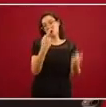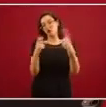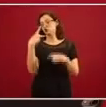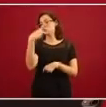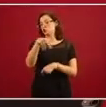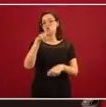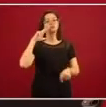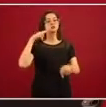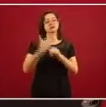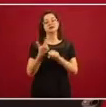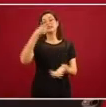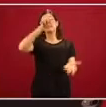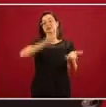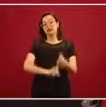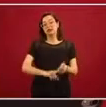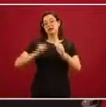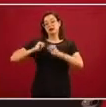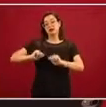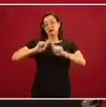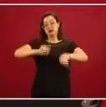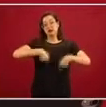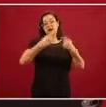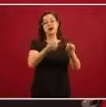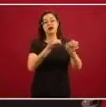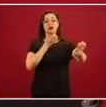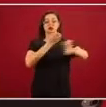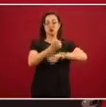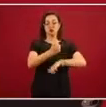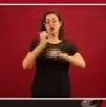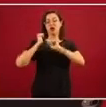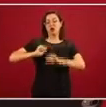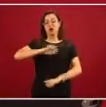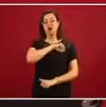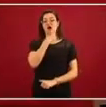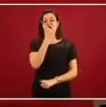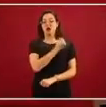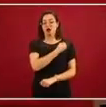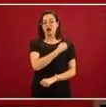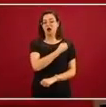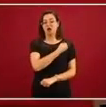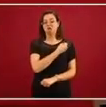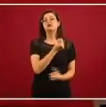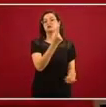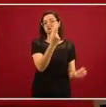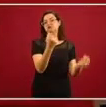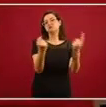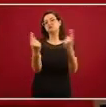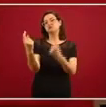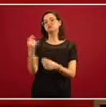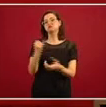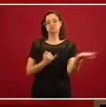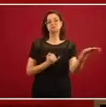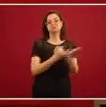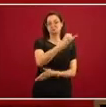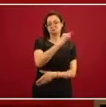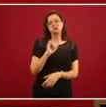municipalities within their powers and authorities have